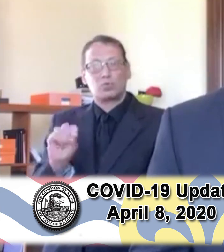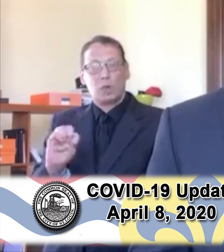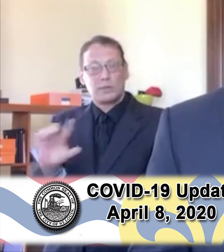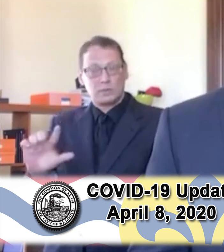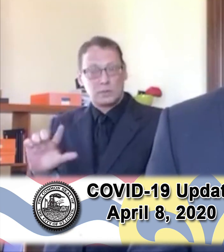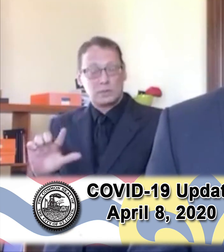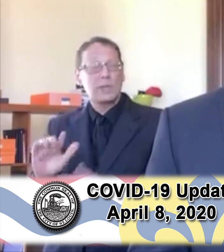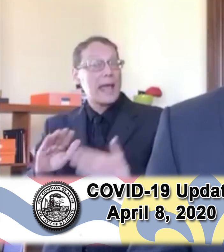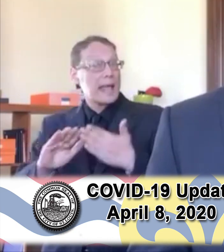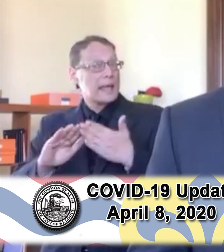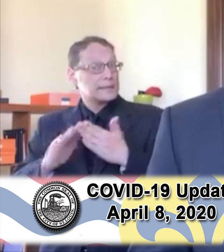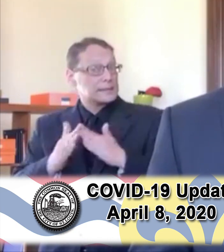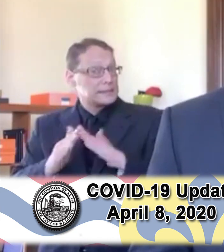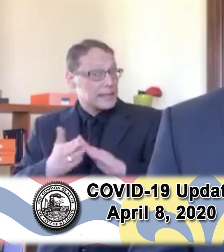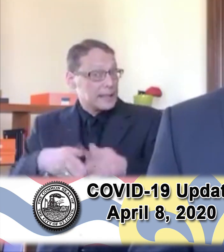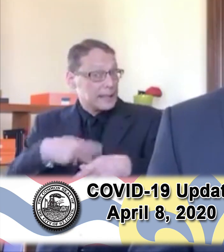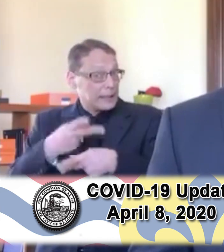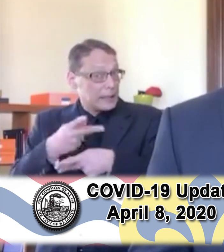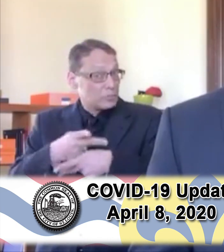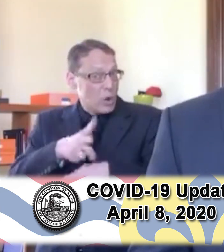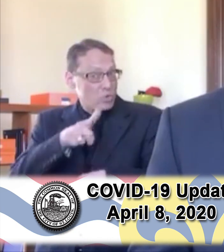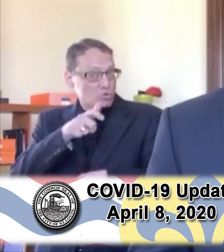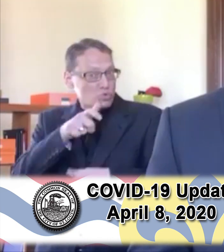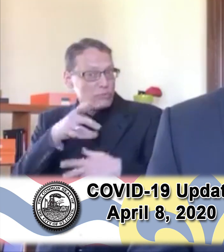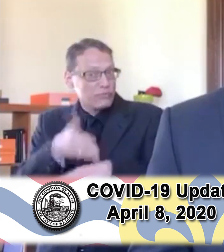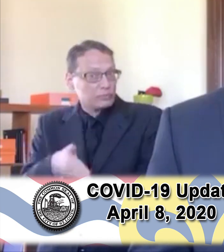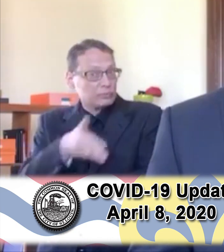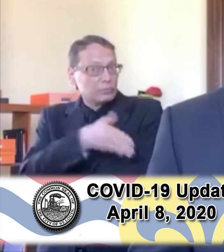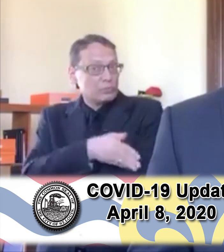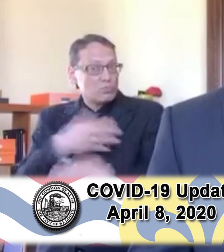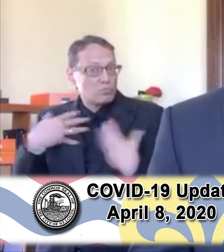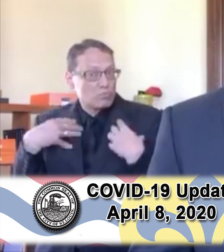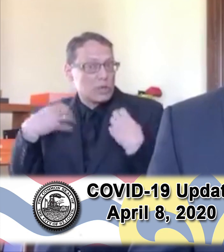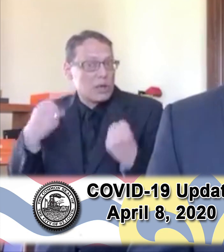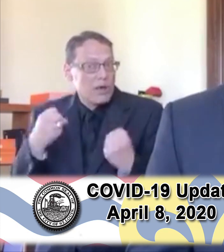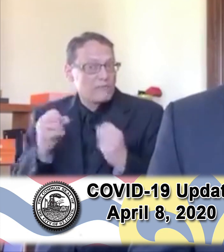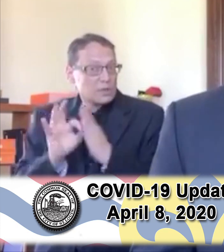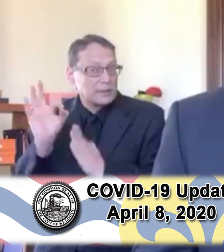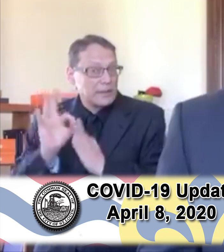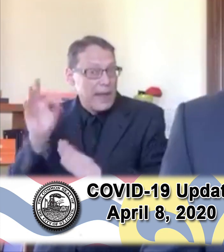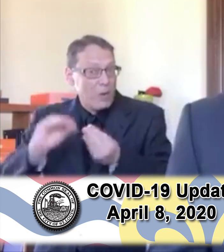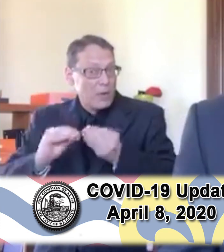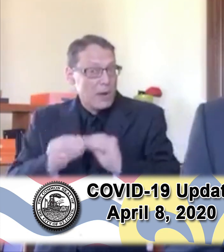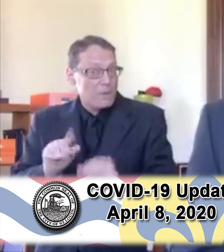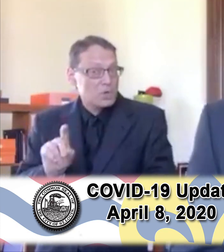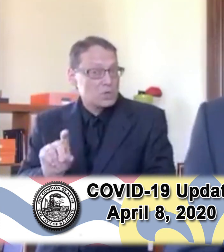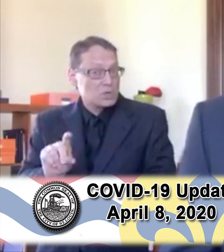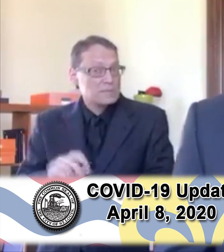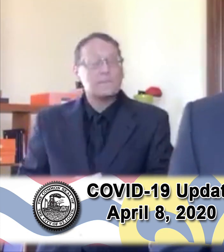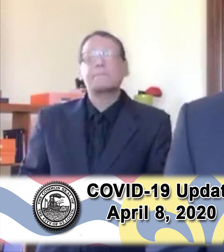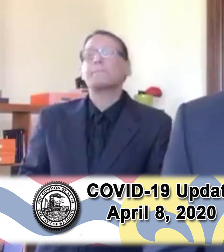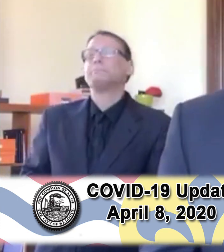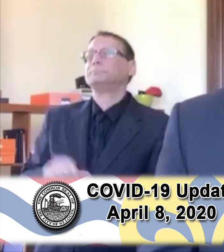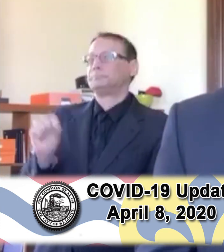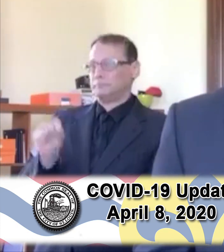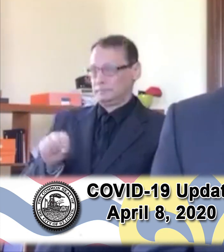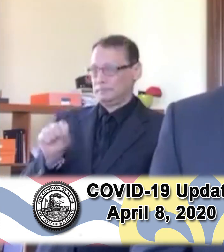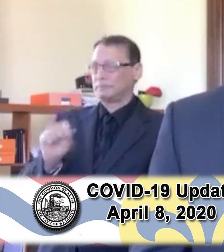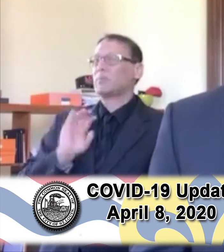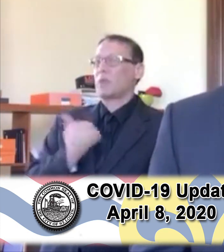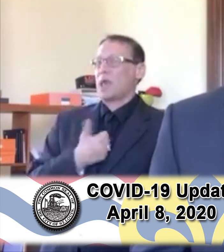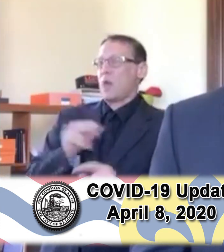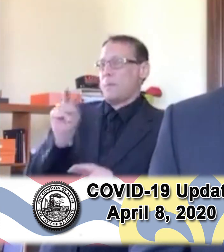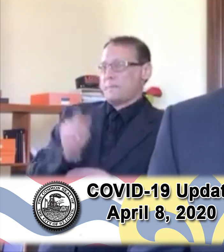the city is keeping track of the number of those who have recovered from COVID-19. So as part of our monitoring process,